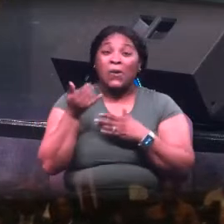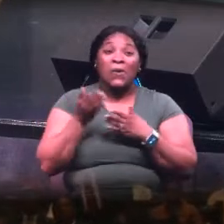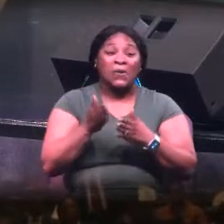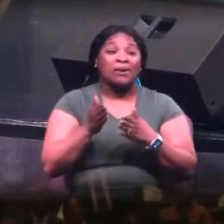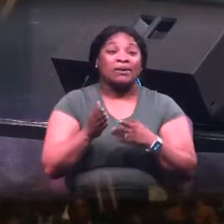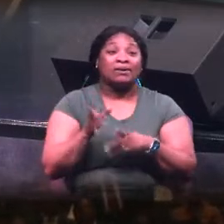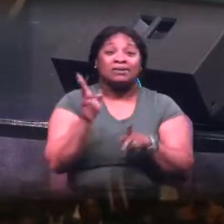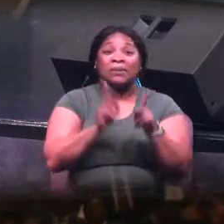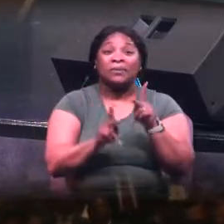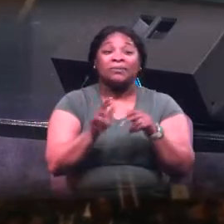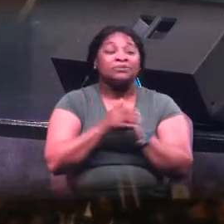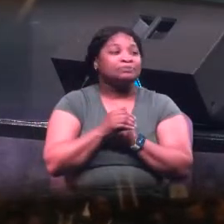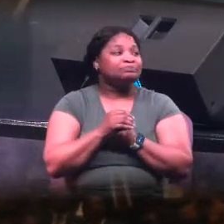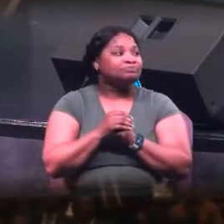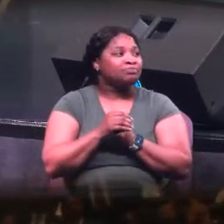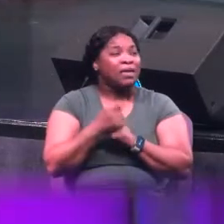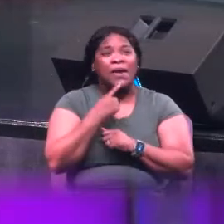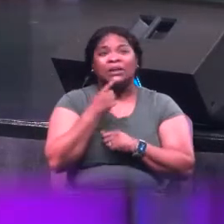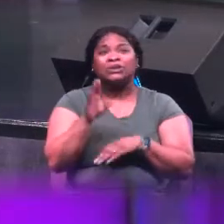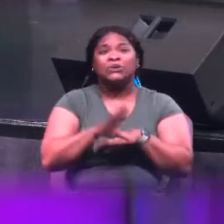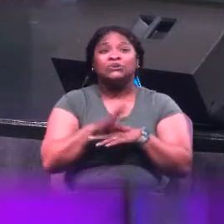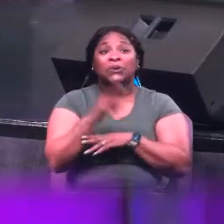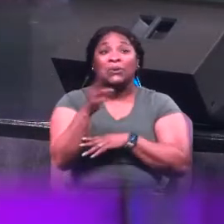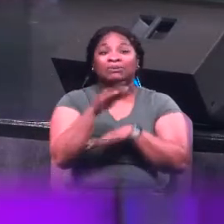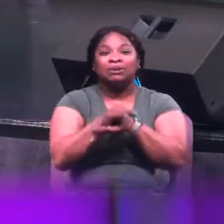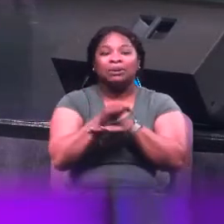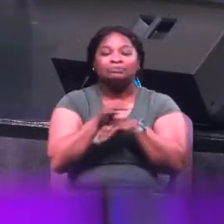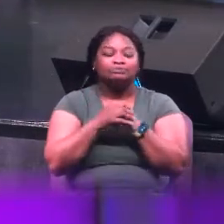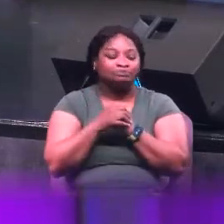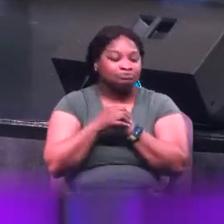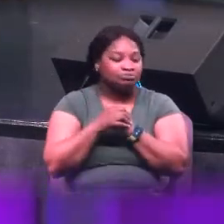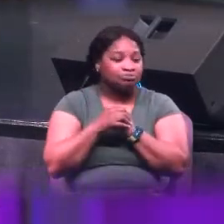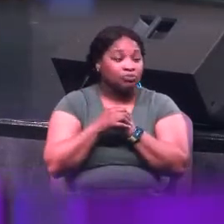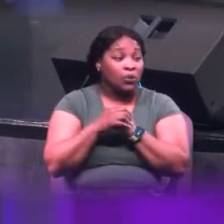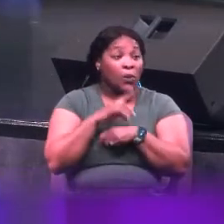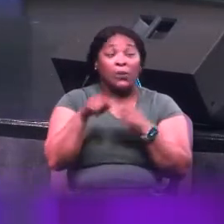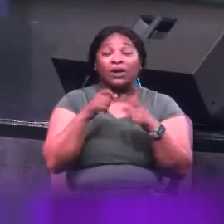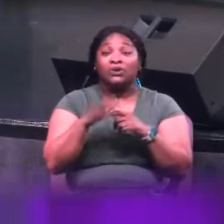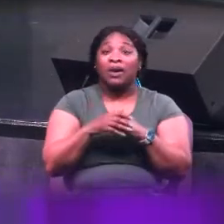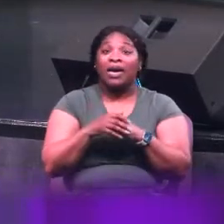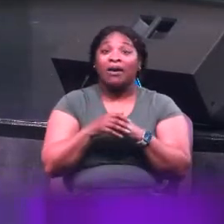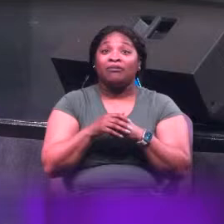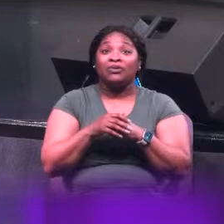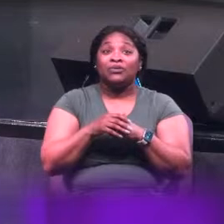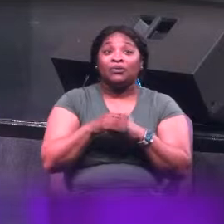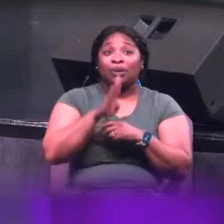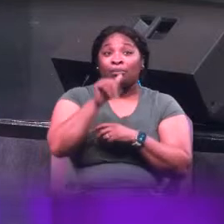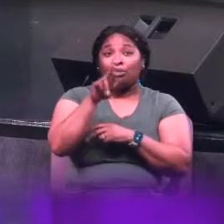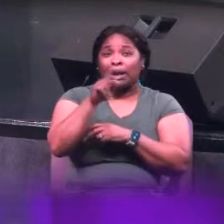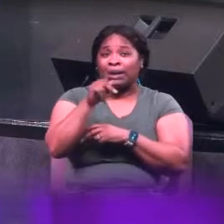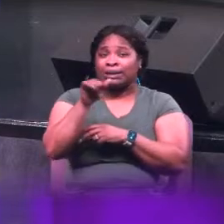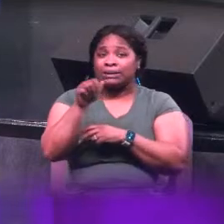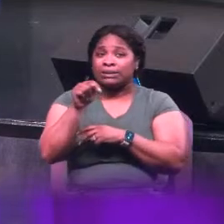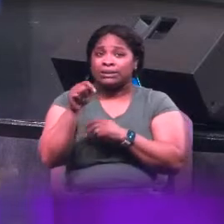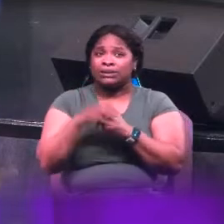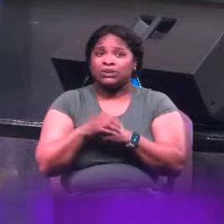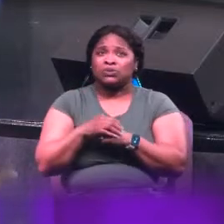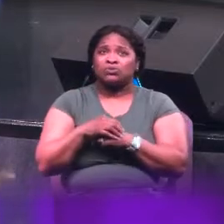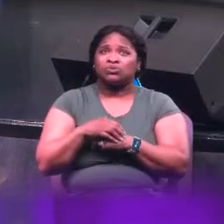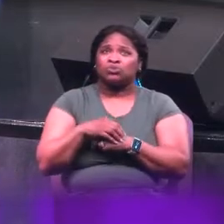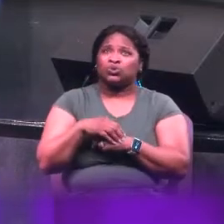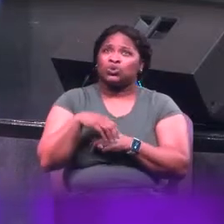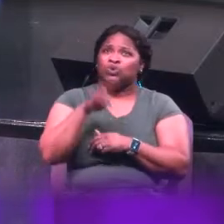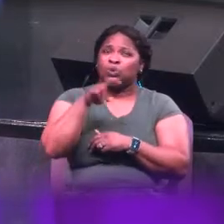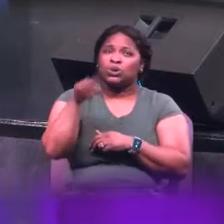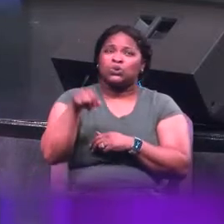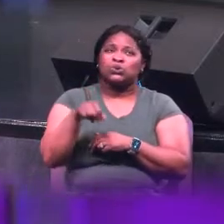There's always somebody. I was telling the church on Wednesday night, when you have these brackets, yo, there's 22 million brackets